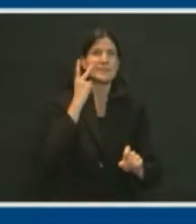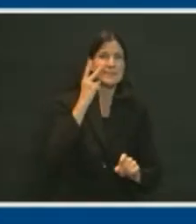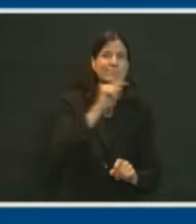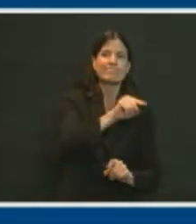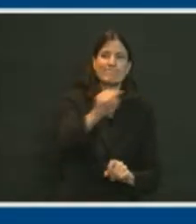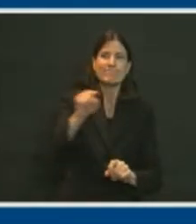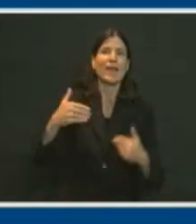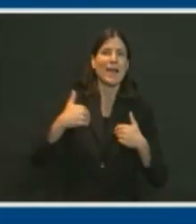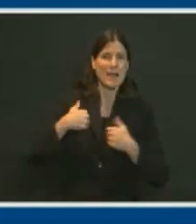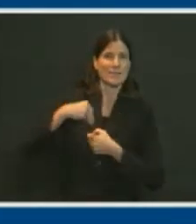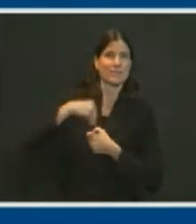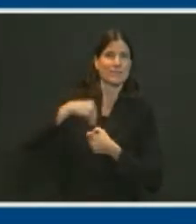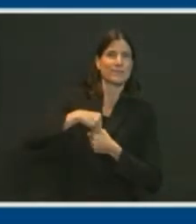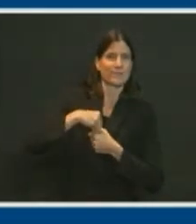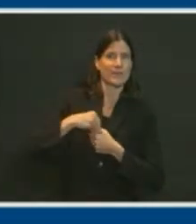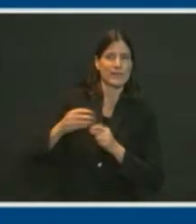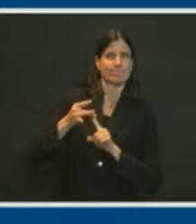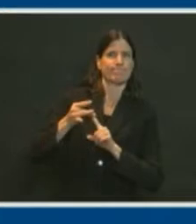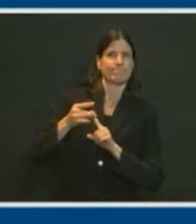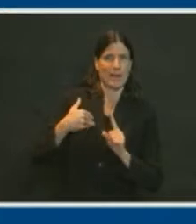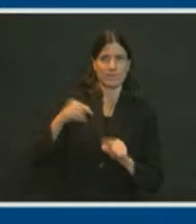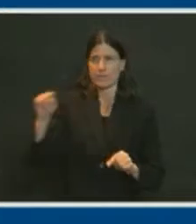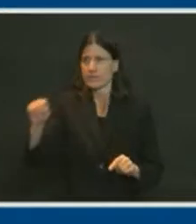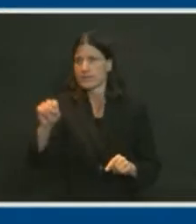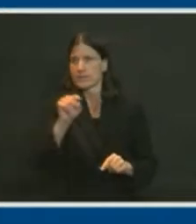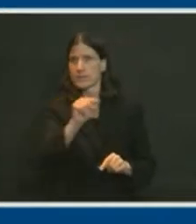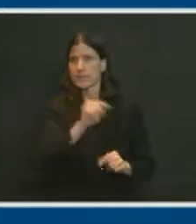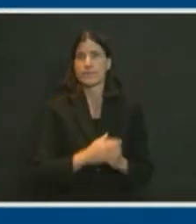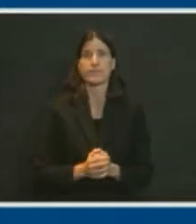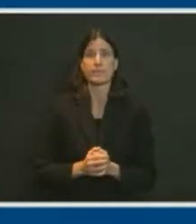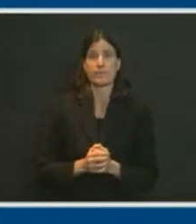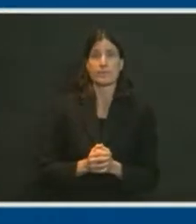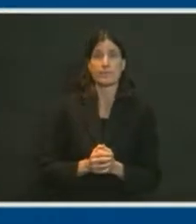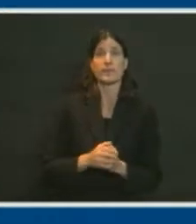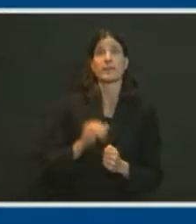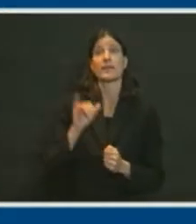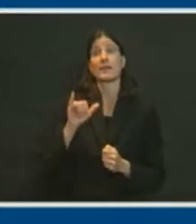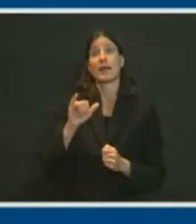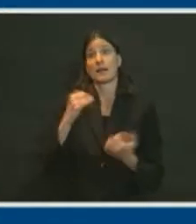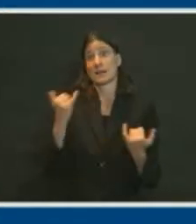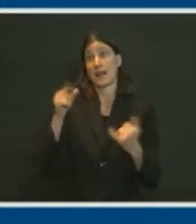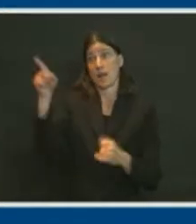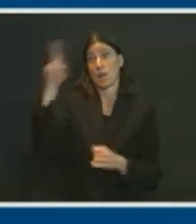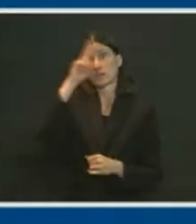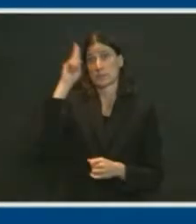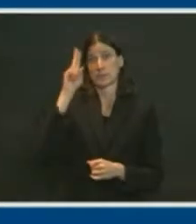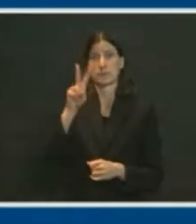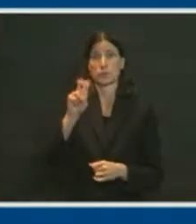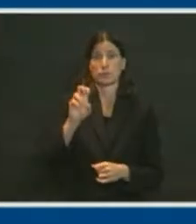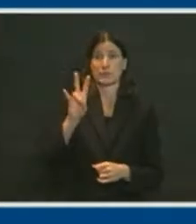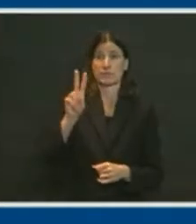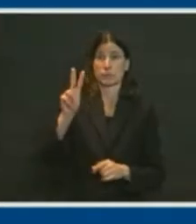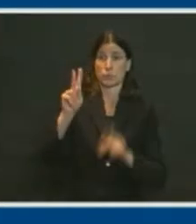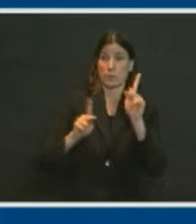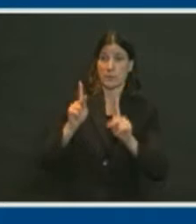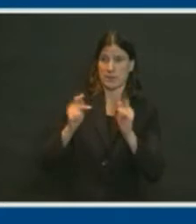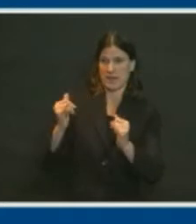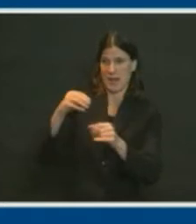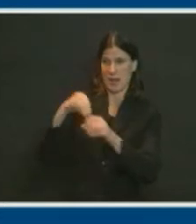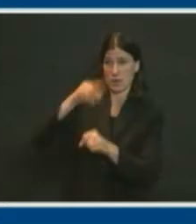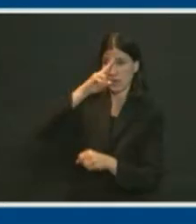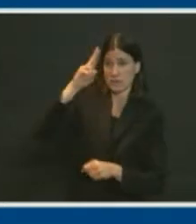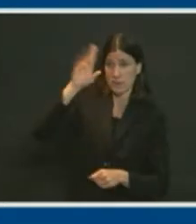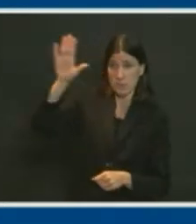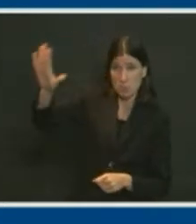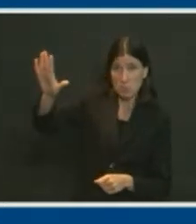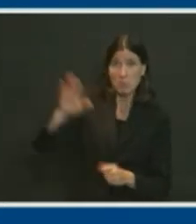that. There are 272 patients who are currently hospitalized. Of these people, 63 are